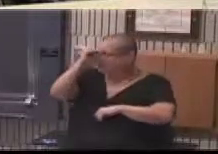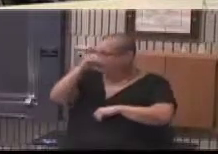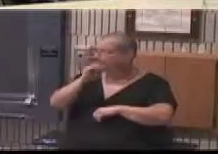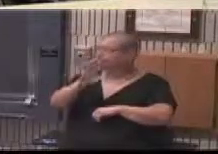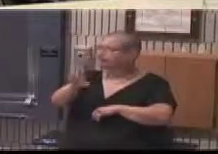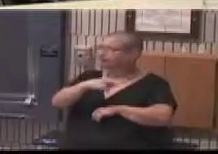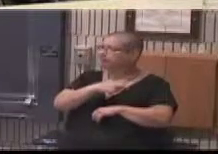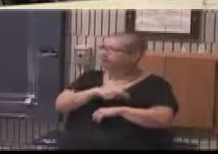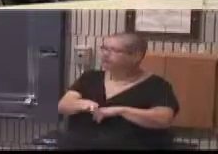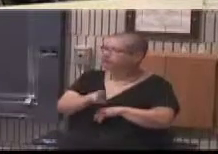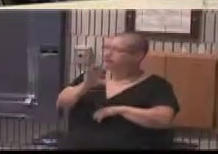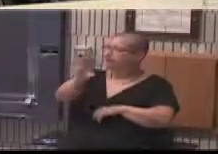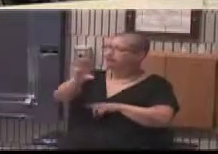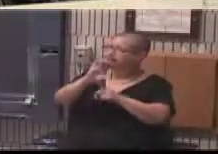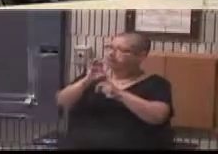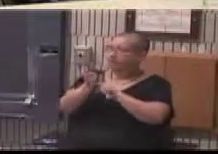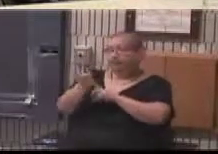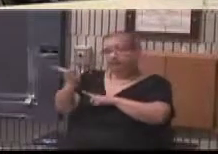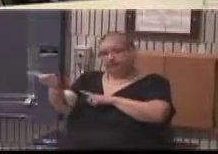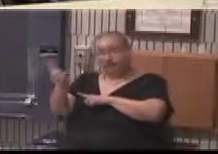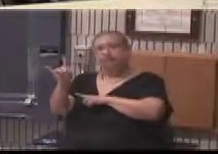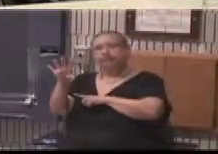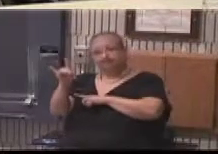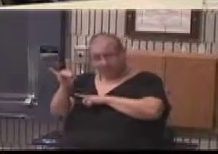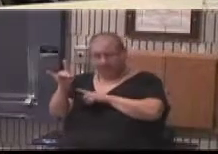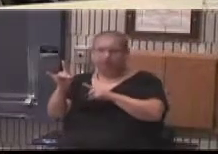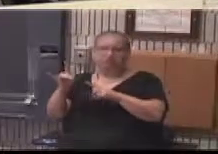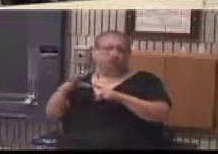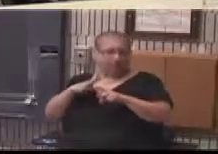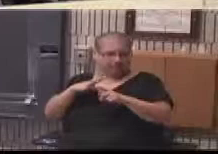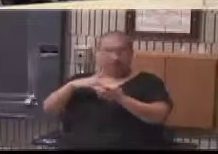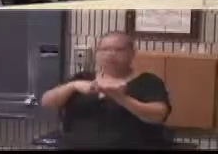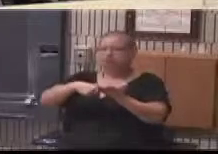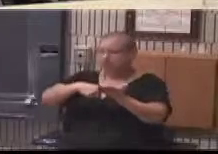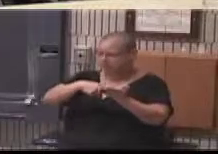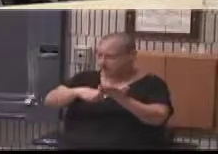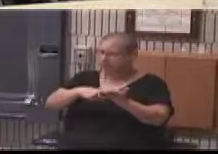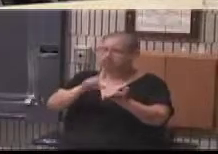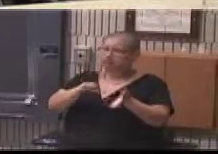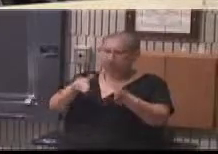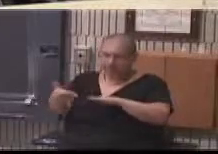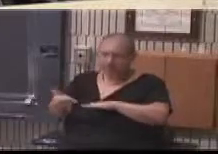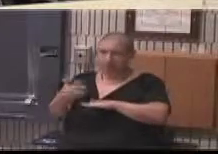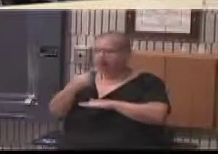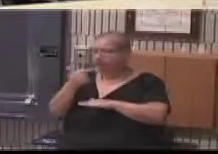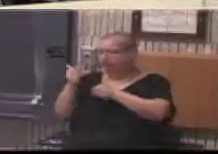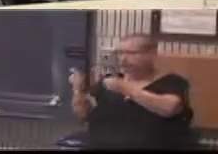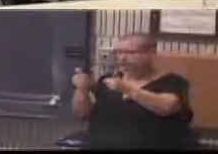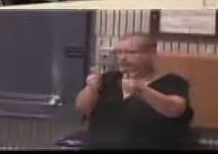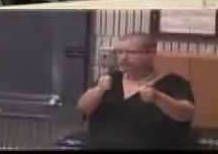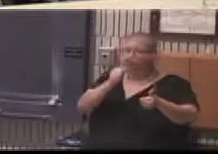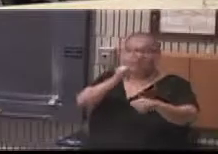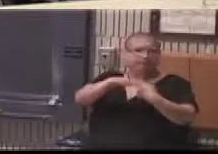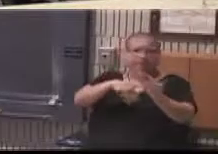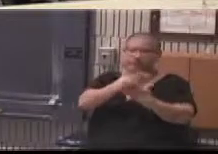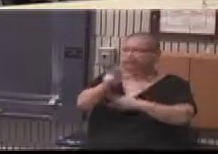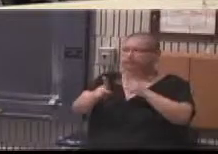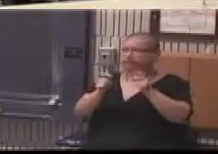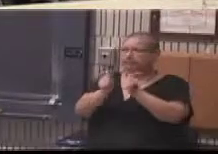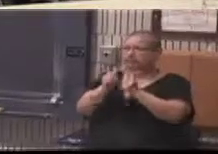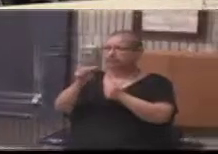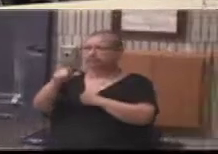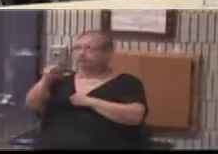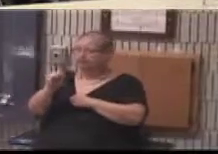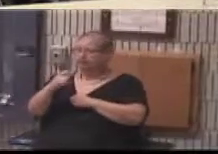cultural. He was able to talk about dying. He was able to say goodbye to people, and not everybody with ALS has that comfort